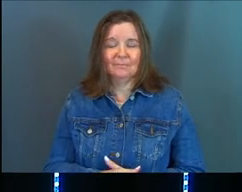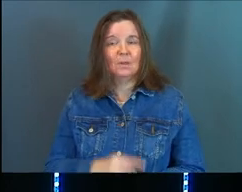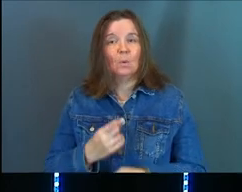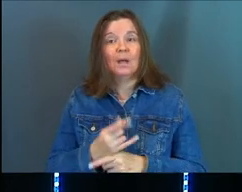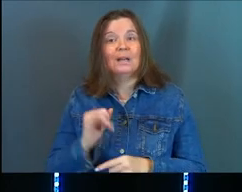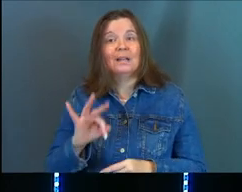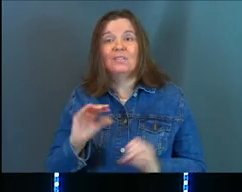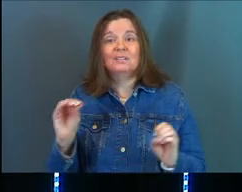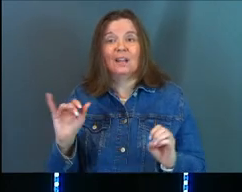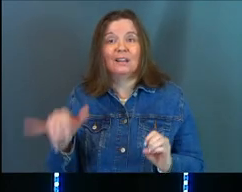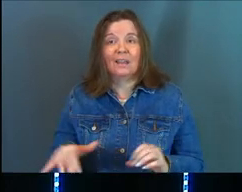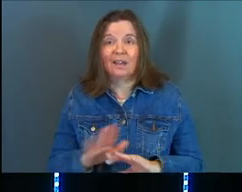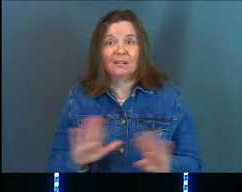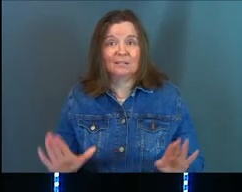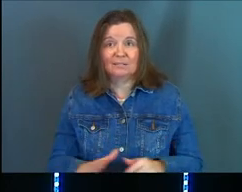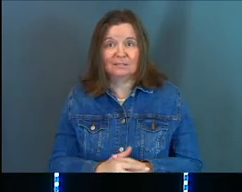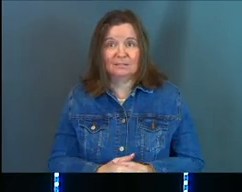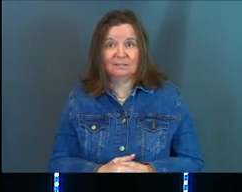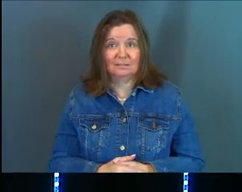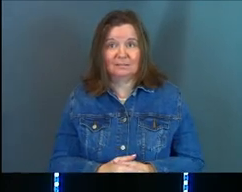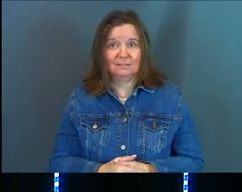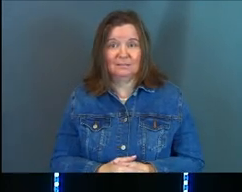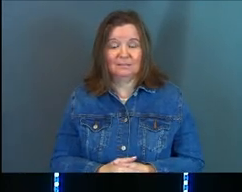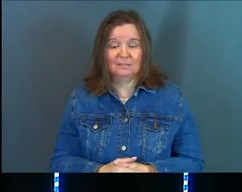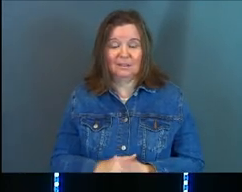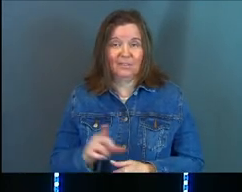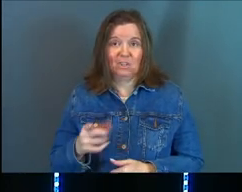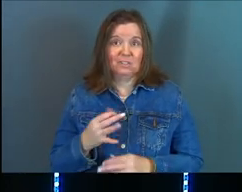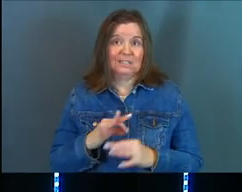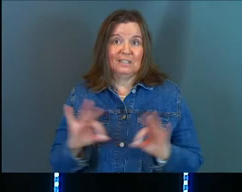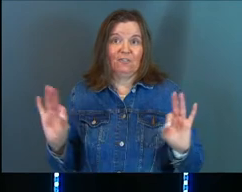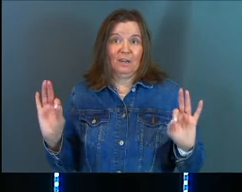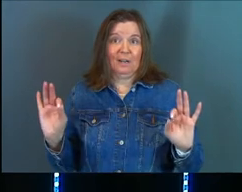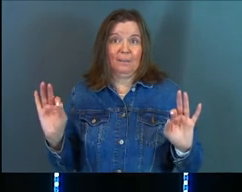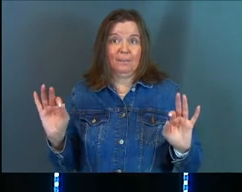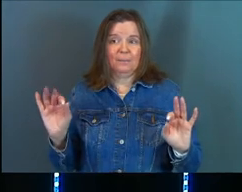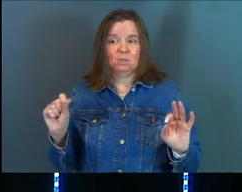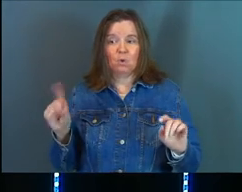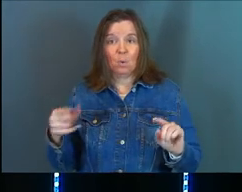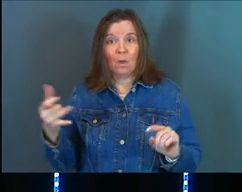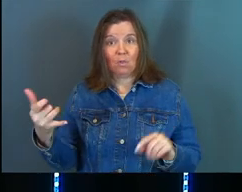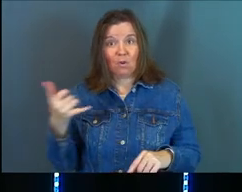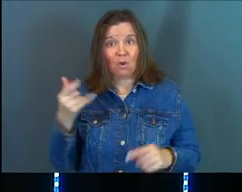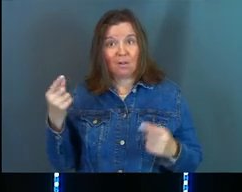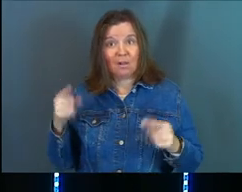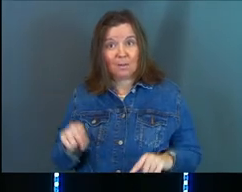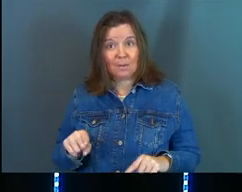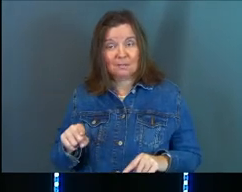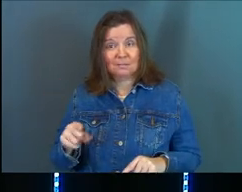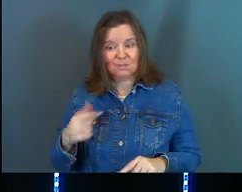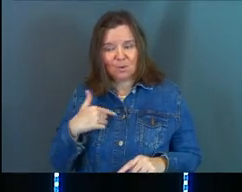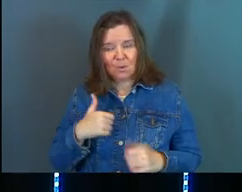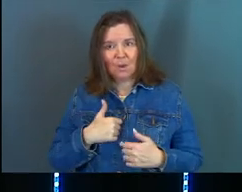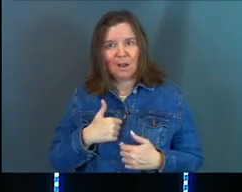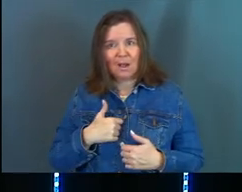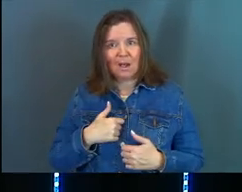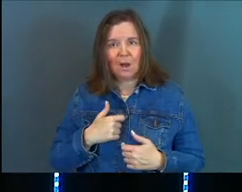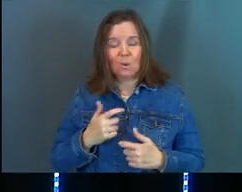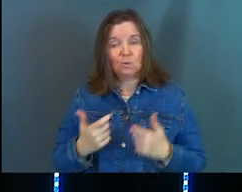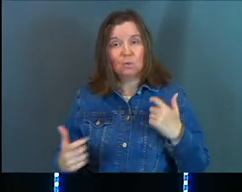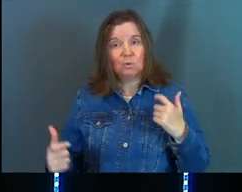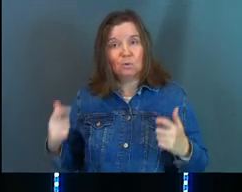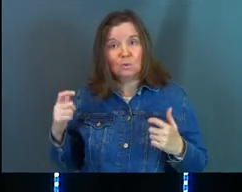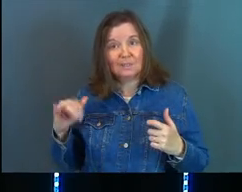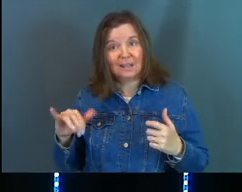Right? It's like, there's none of that. There's just this freedom. And so when the call comes through, do you know how gigantic that